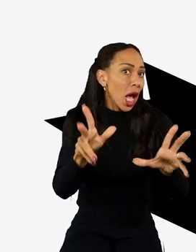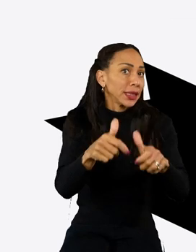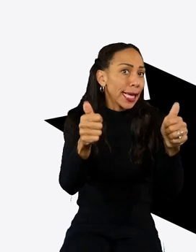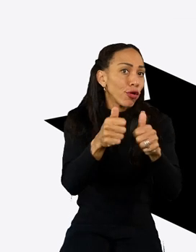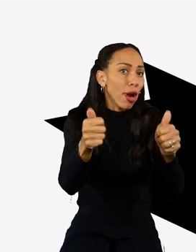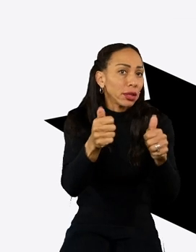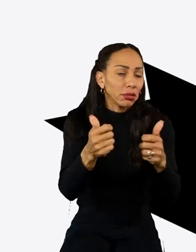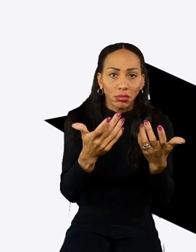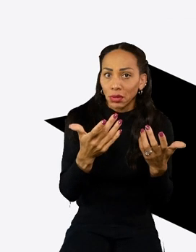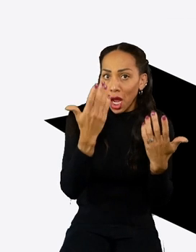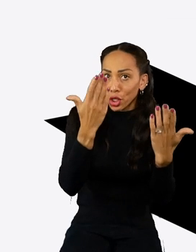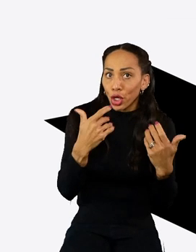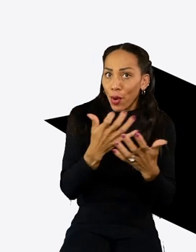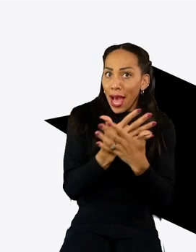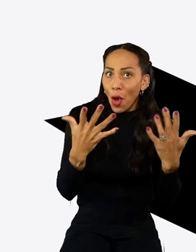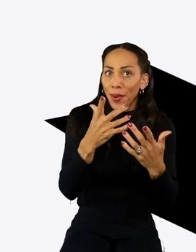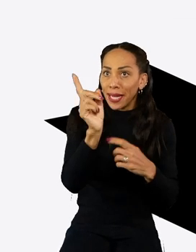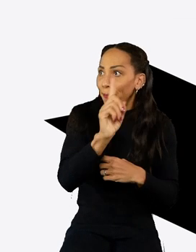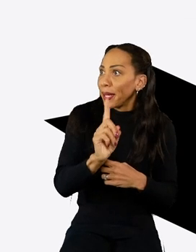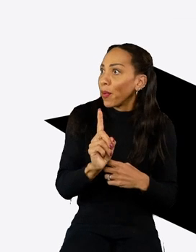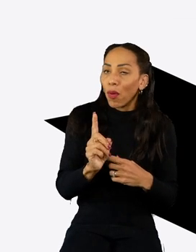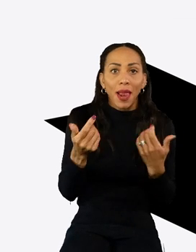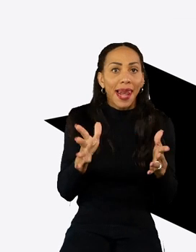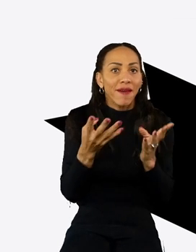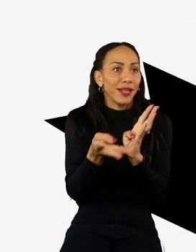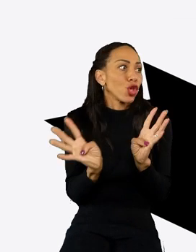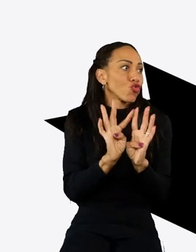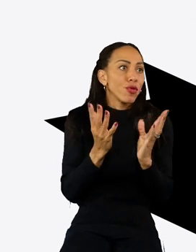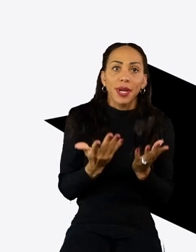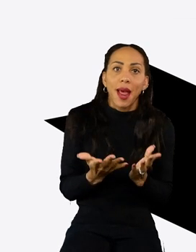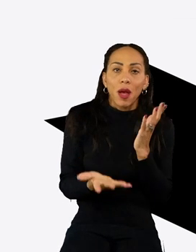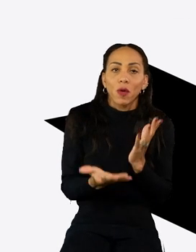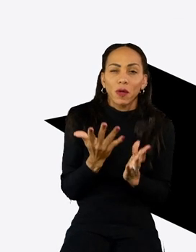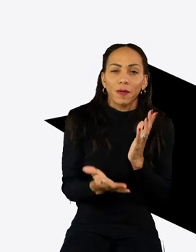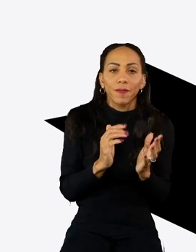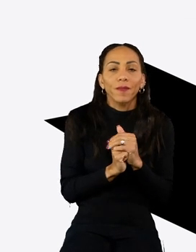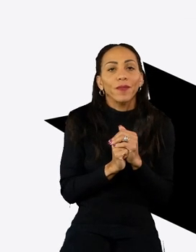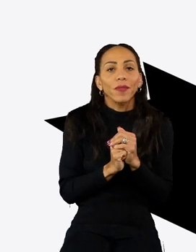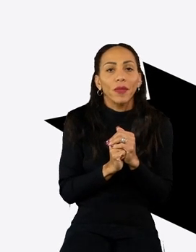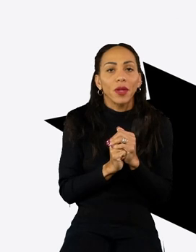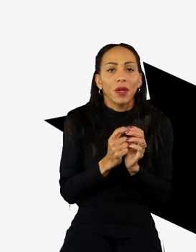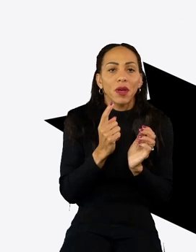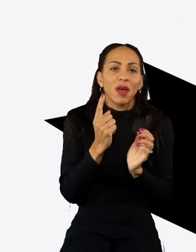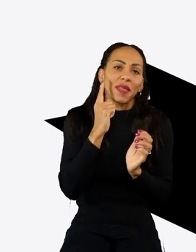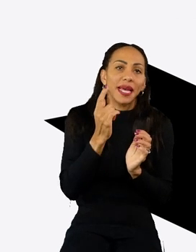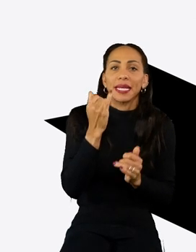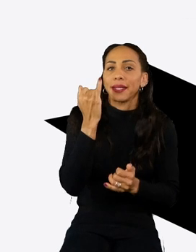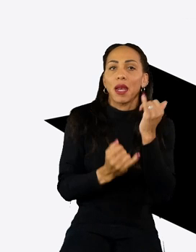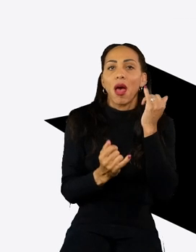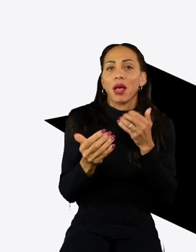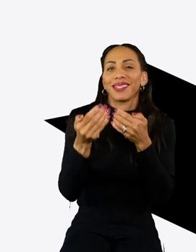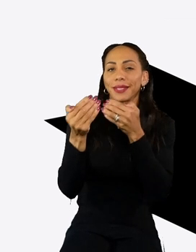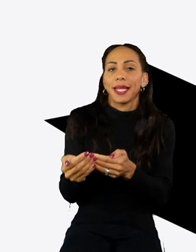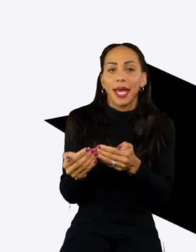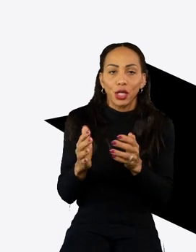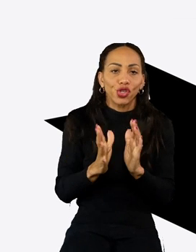try and put a hand up, we can have some further discussion for a few minutes. Is that all right? I don't know how many people we are now at this stage. I think it's really